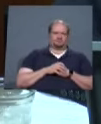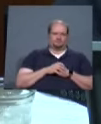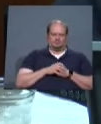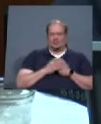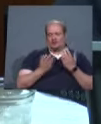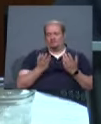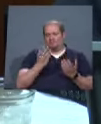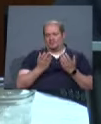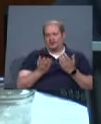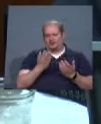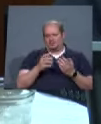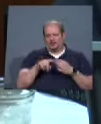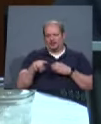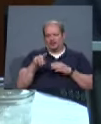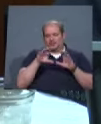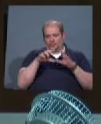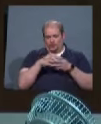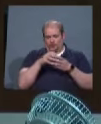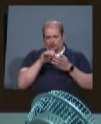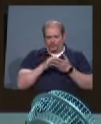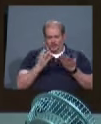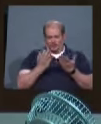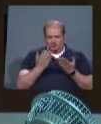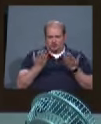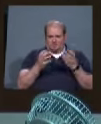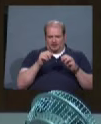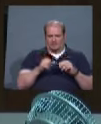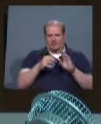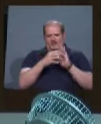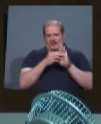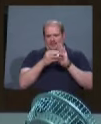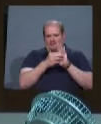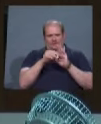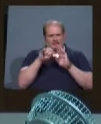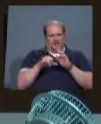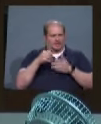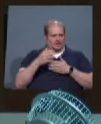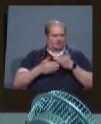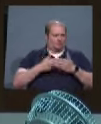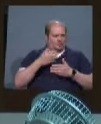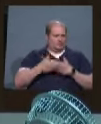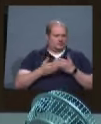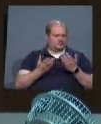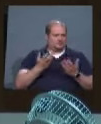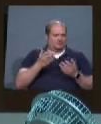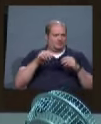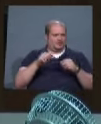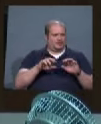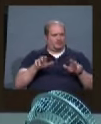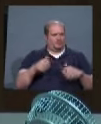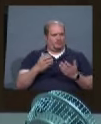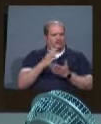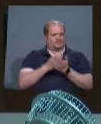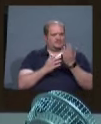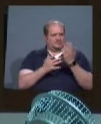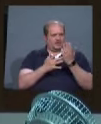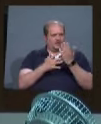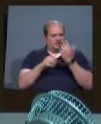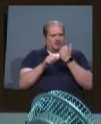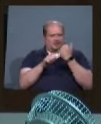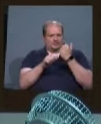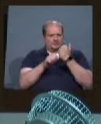So maybe the group that was here, maybe they can emulate that process, or maybe she can provide some technical